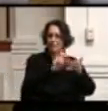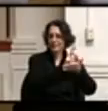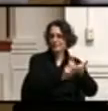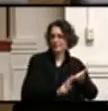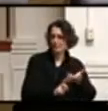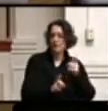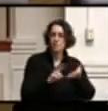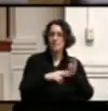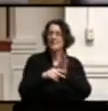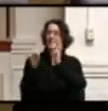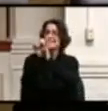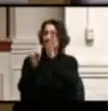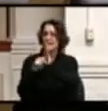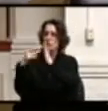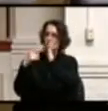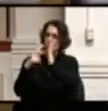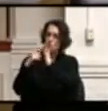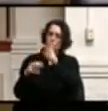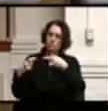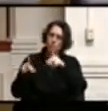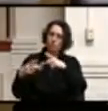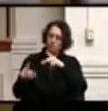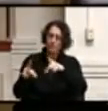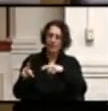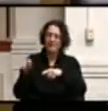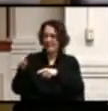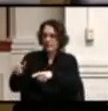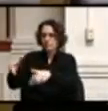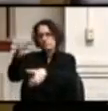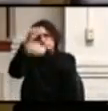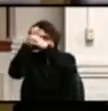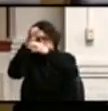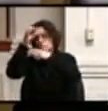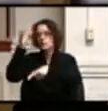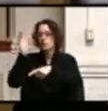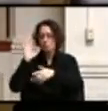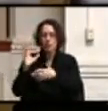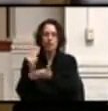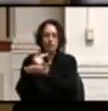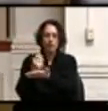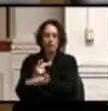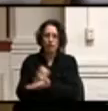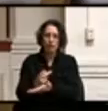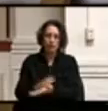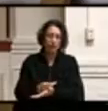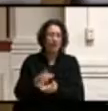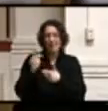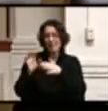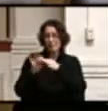issues. There's a lot of permits involved here, being in the Connecticut River. It's a border water, even though we're not